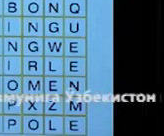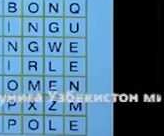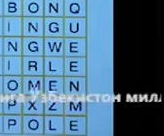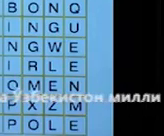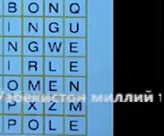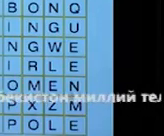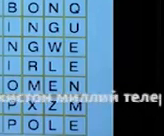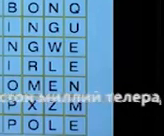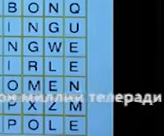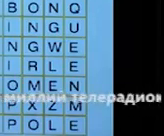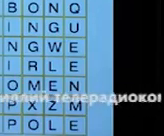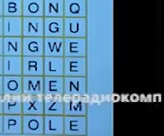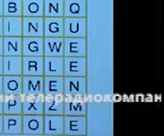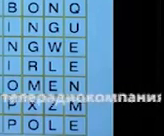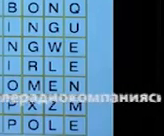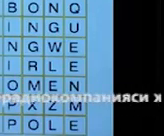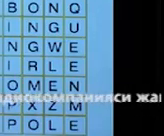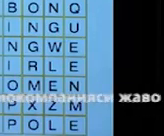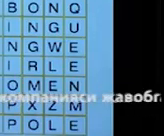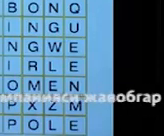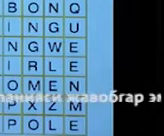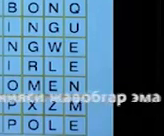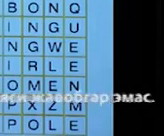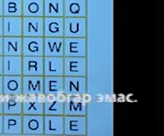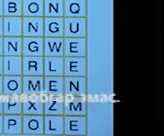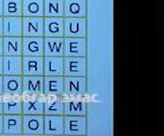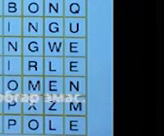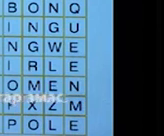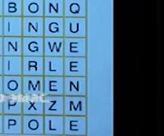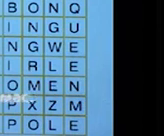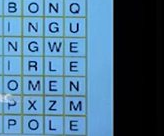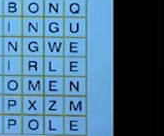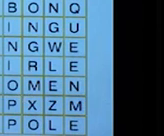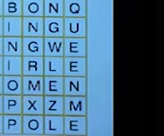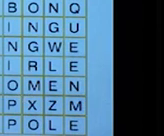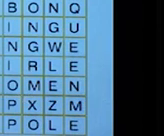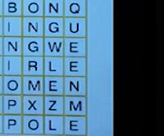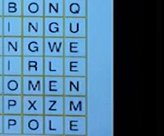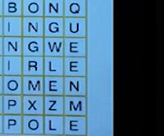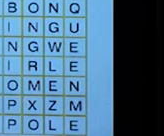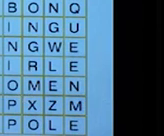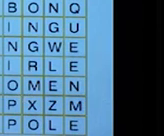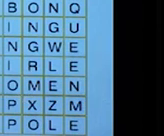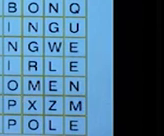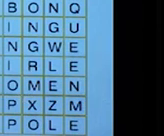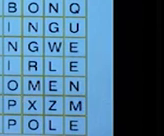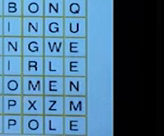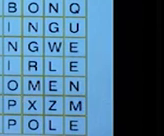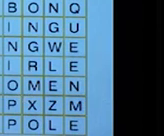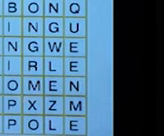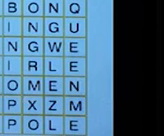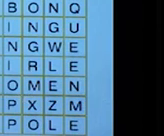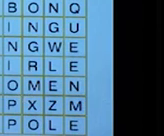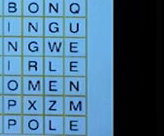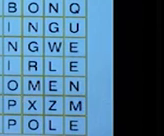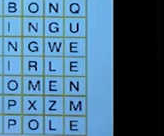poster. Celebrations in England and Uzbekistan. Draw and write. Demak, ikkinchi mashqimizda Angliya va